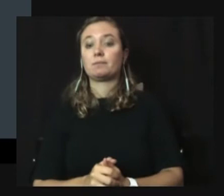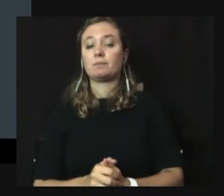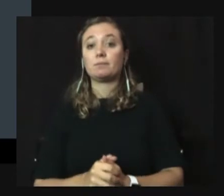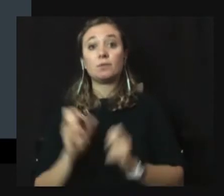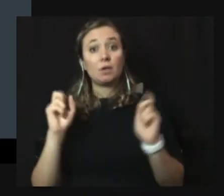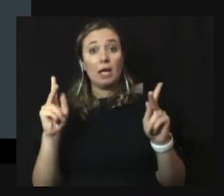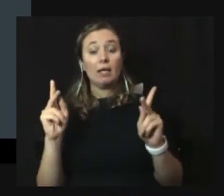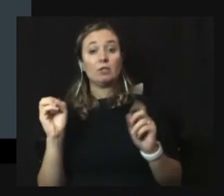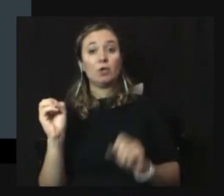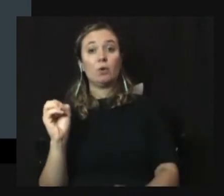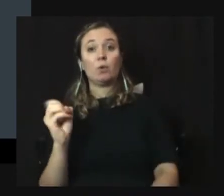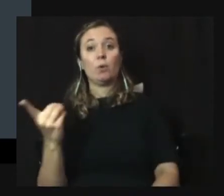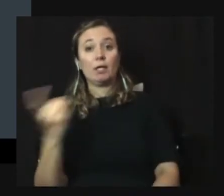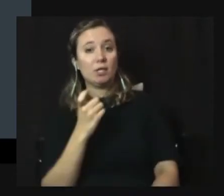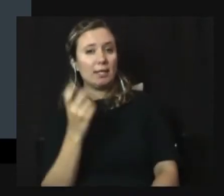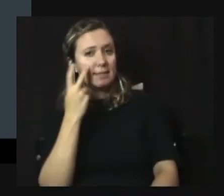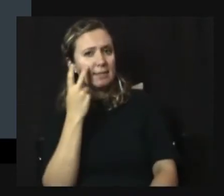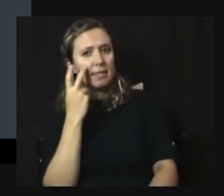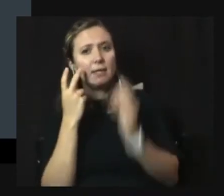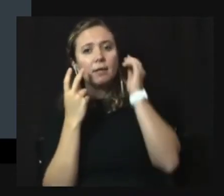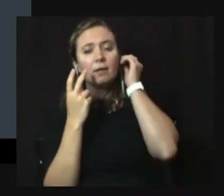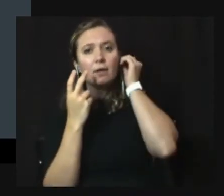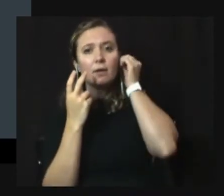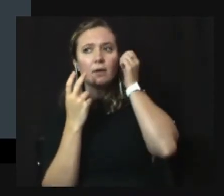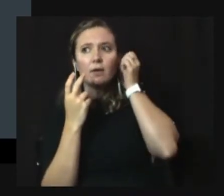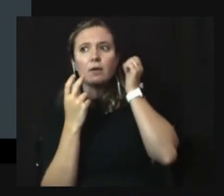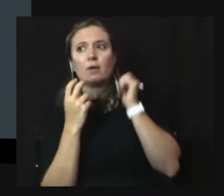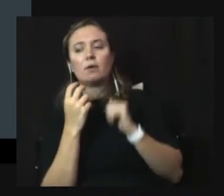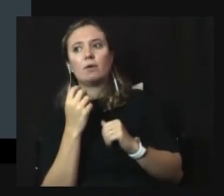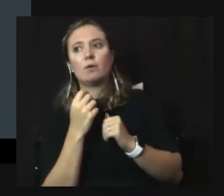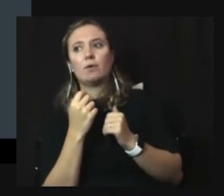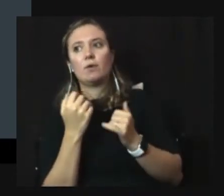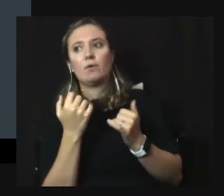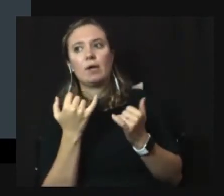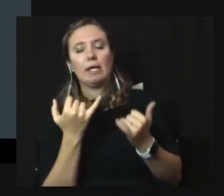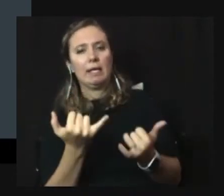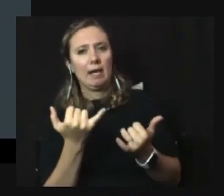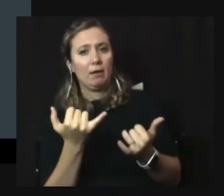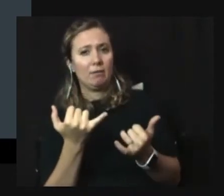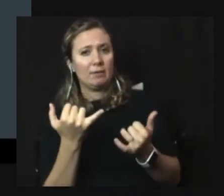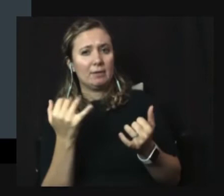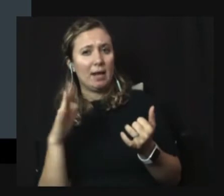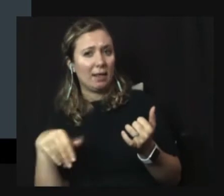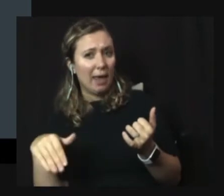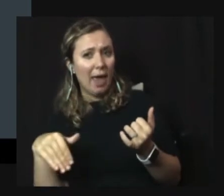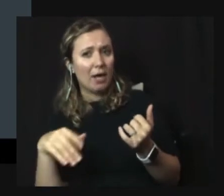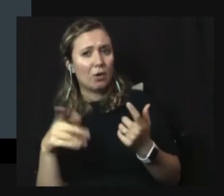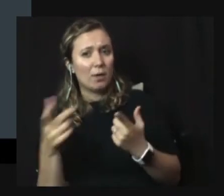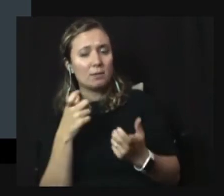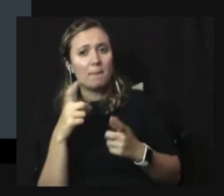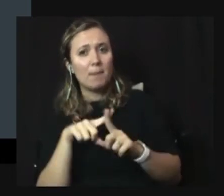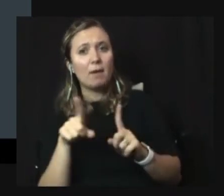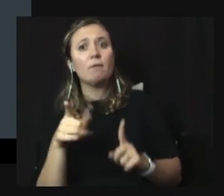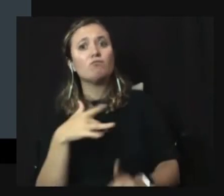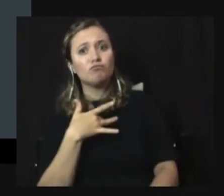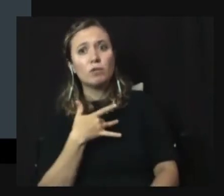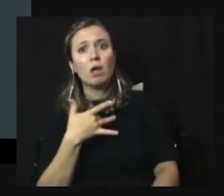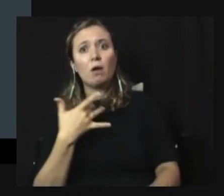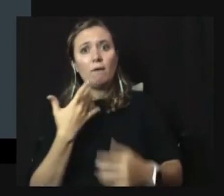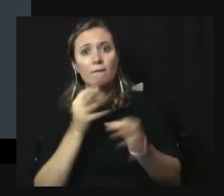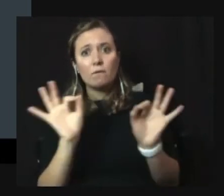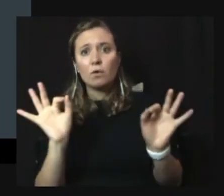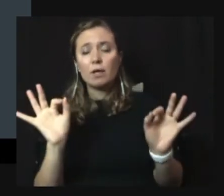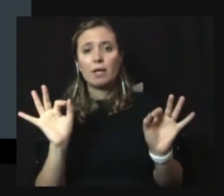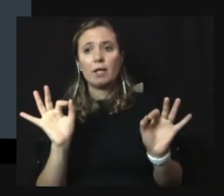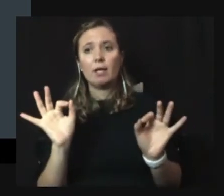Okay, so I see at the moment there's no questions, but you can feel free to put them in